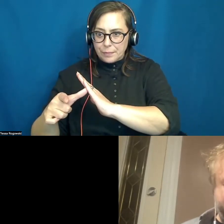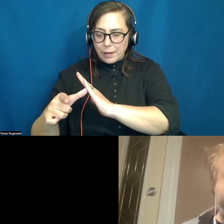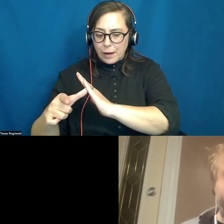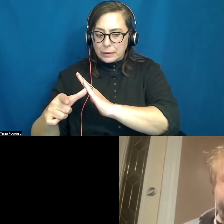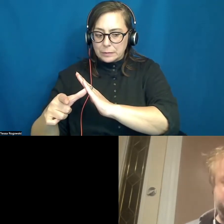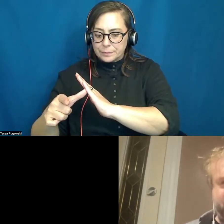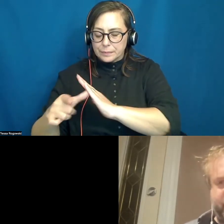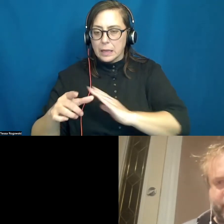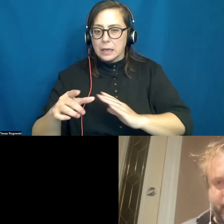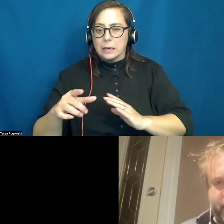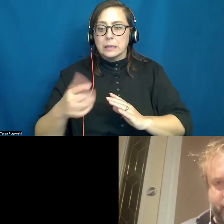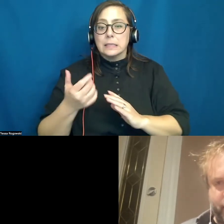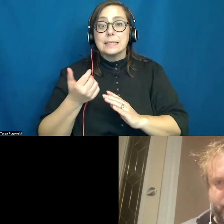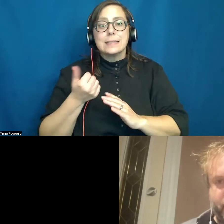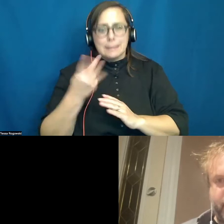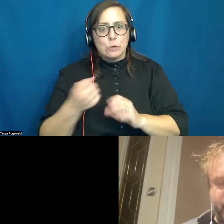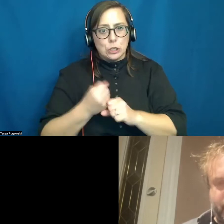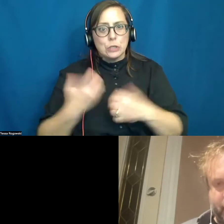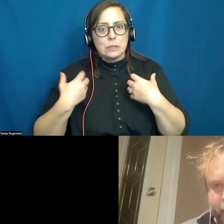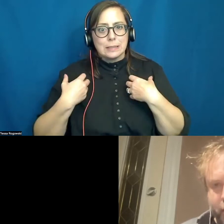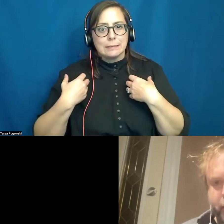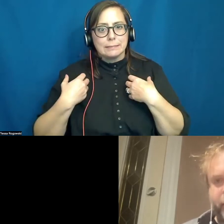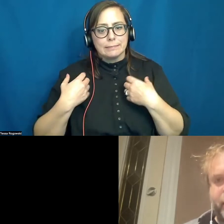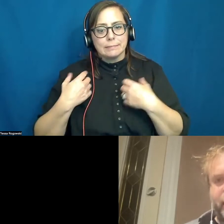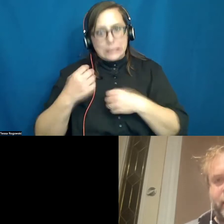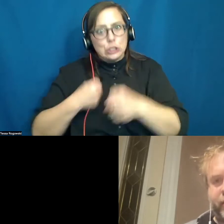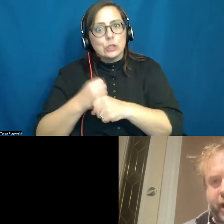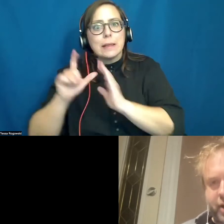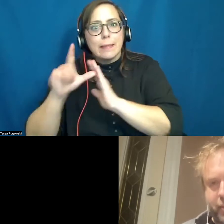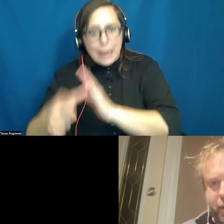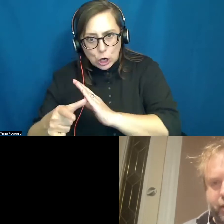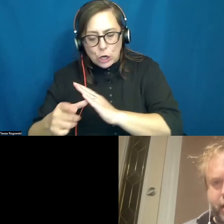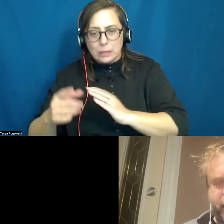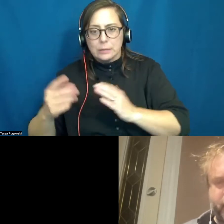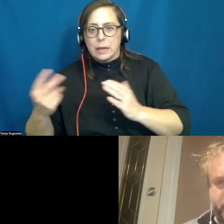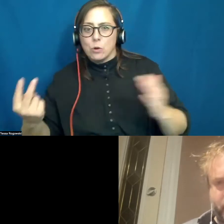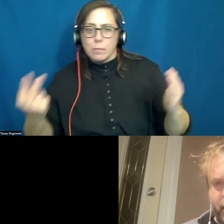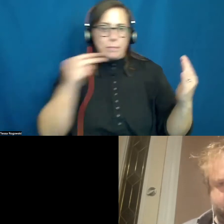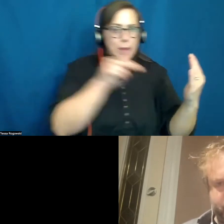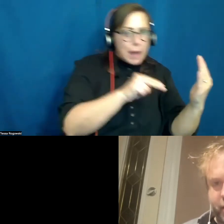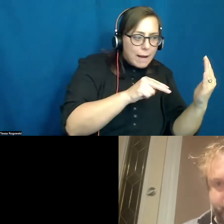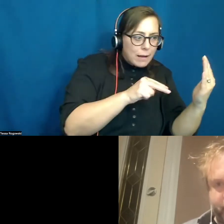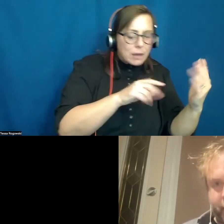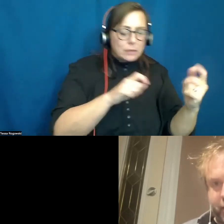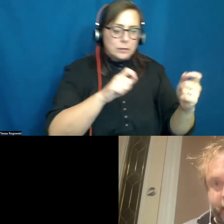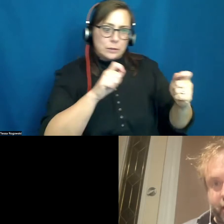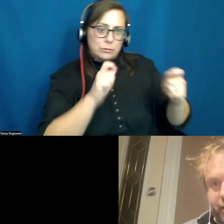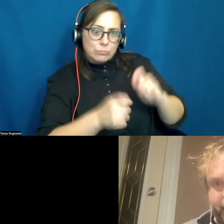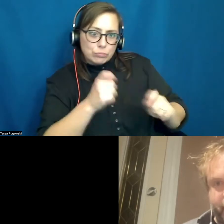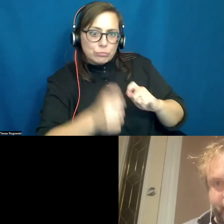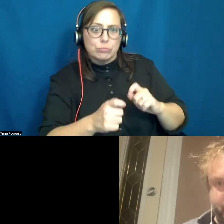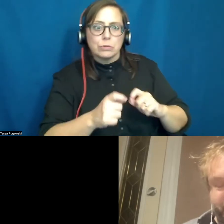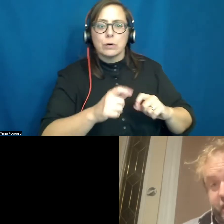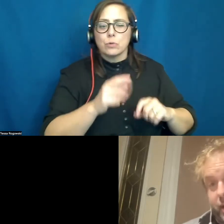recovered several years later. I started like looking at the poems and revising more, thinking in terms of publication, which I wasn't at the time I was writing them.